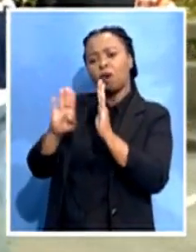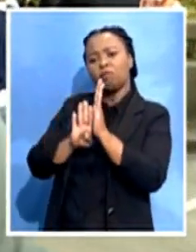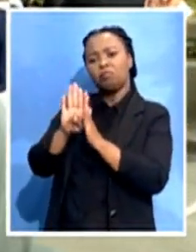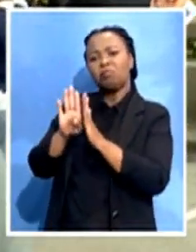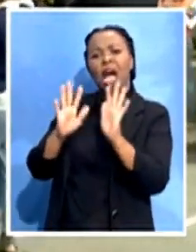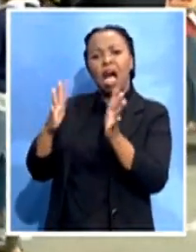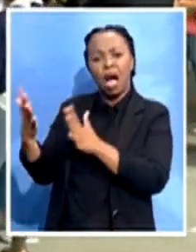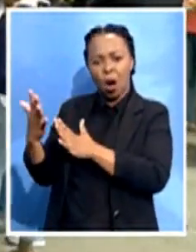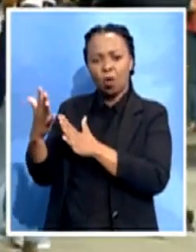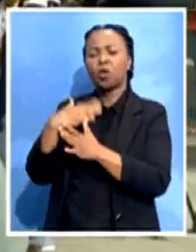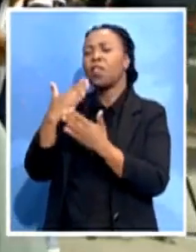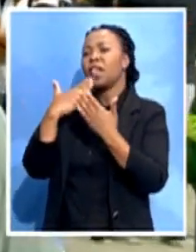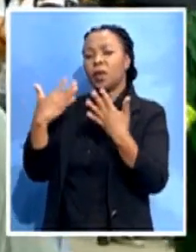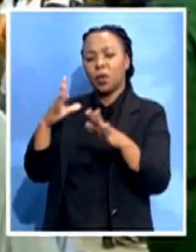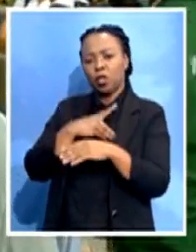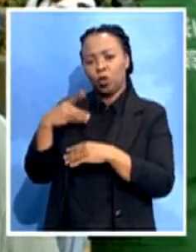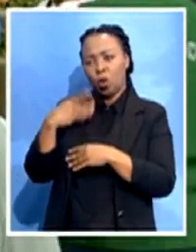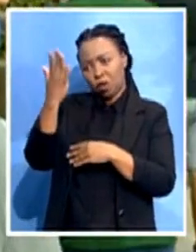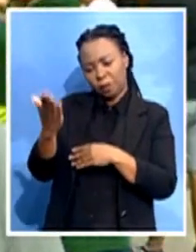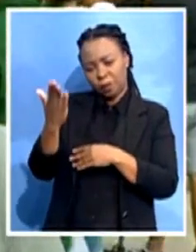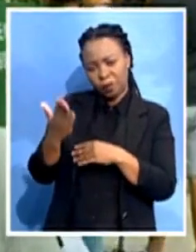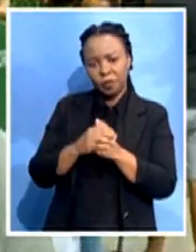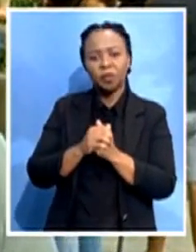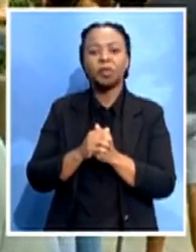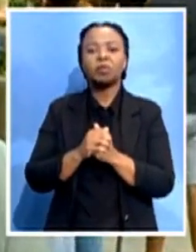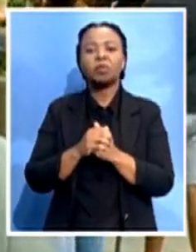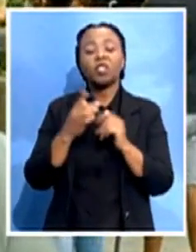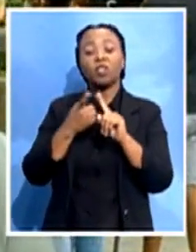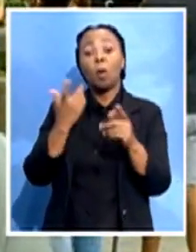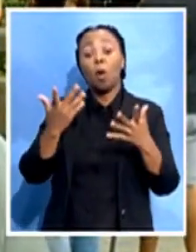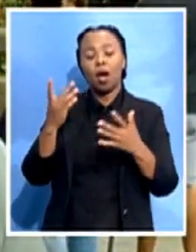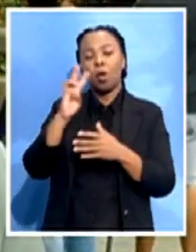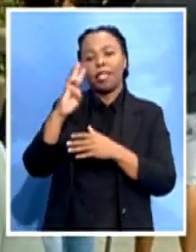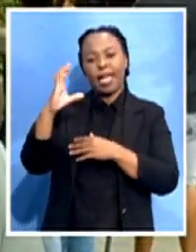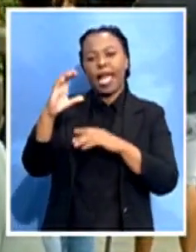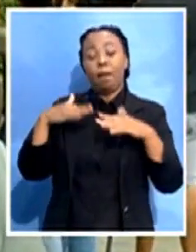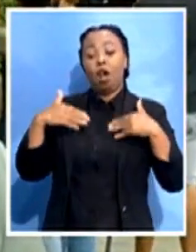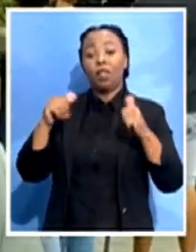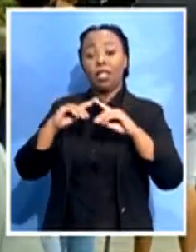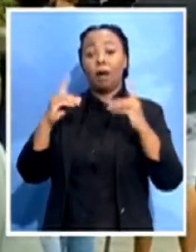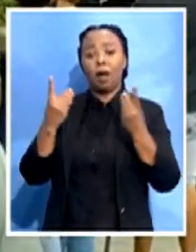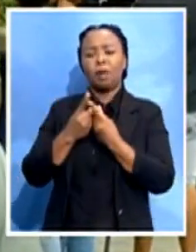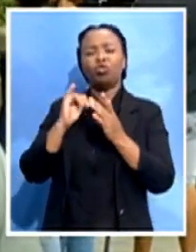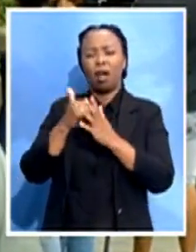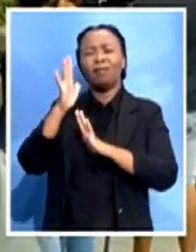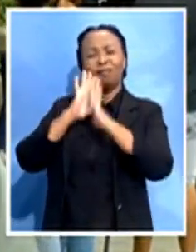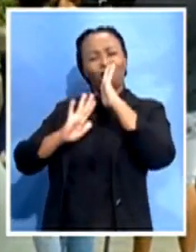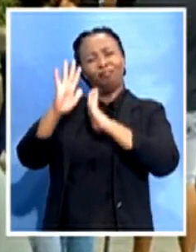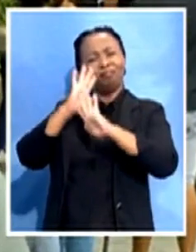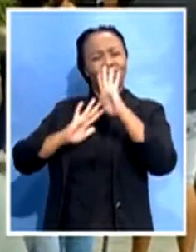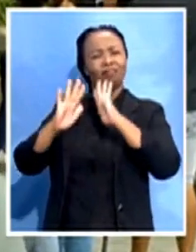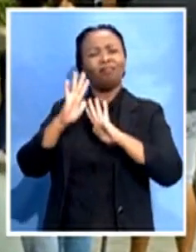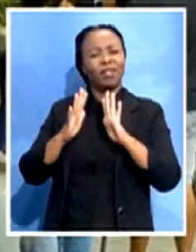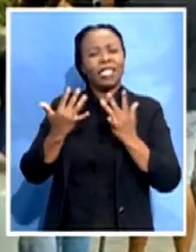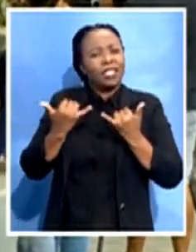there, of course, from the Western Cape Health Department, just giving us some sort of idea of how this day will be progressing,